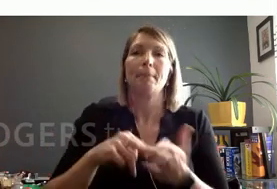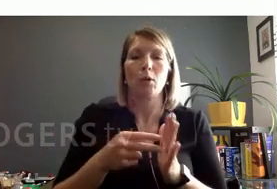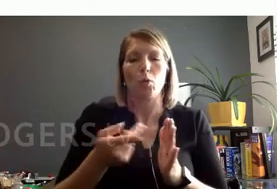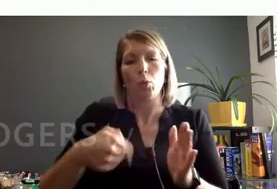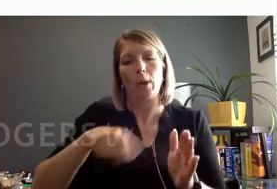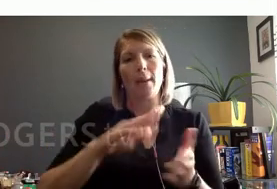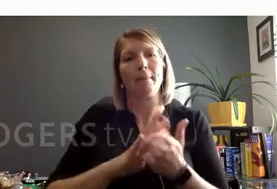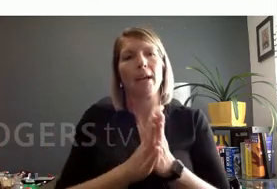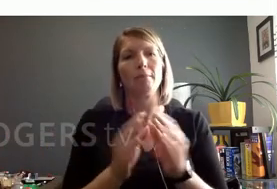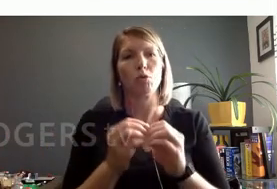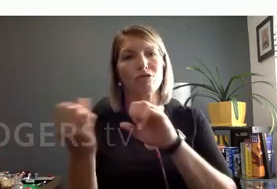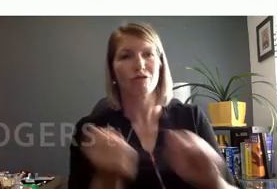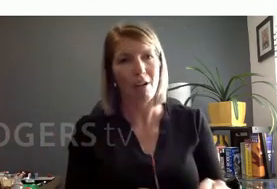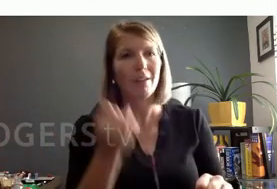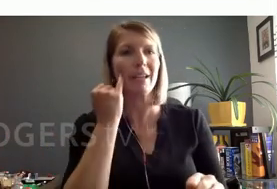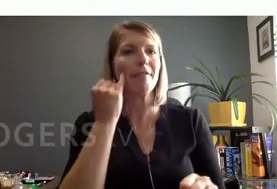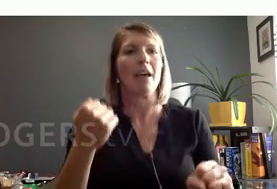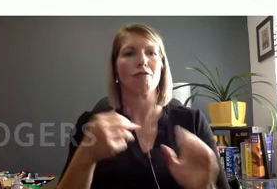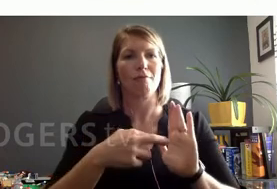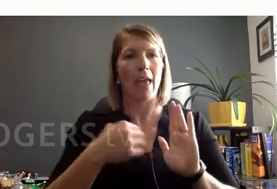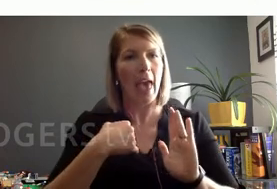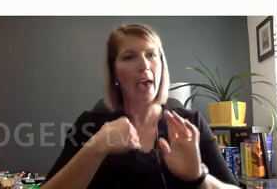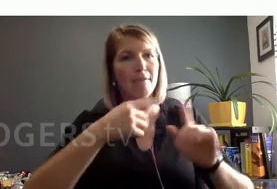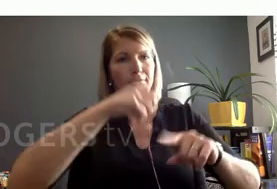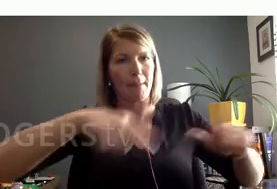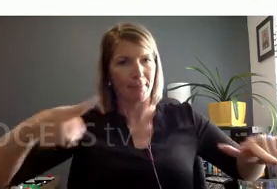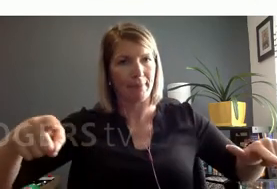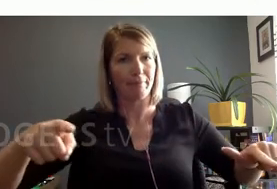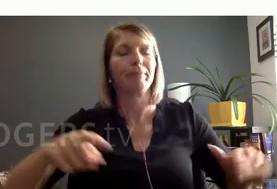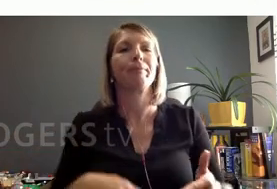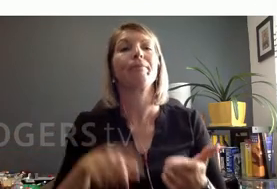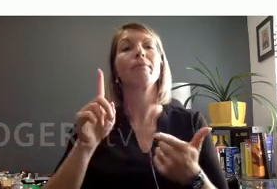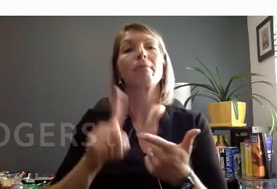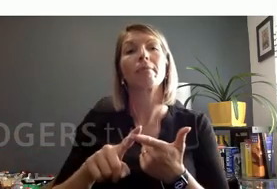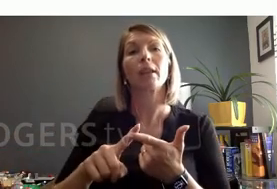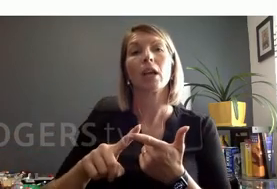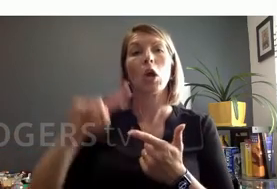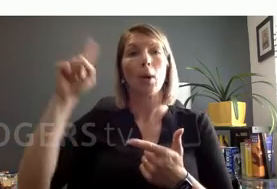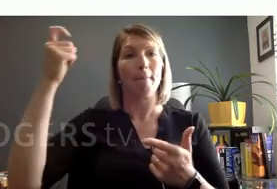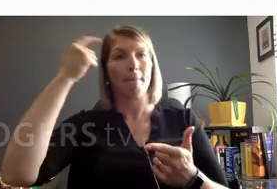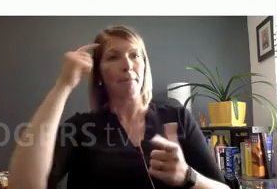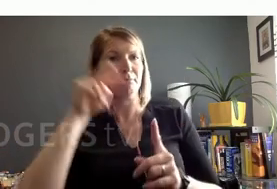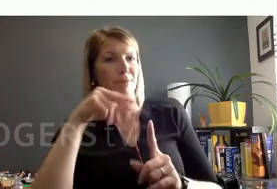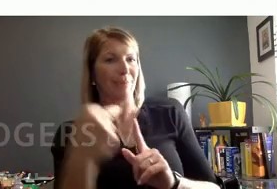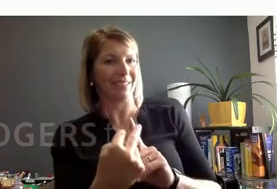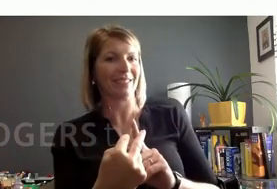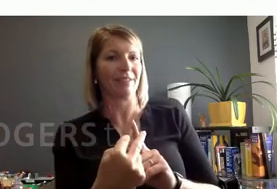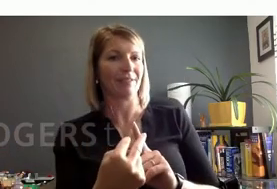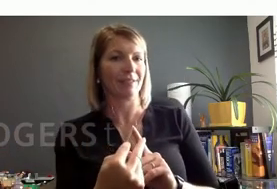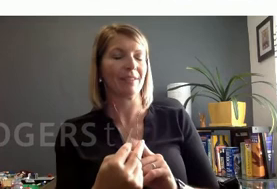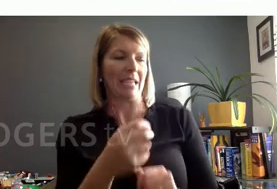province stronger as well. From an employee perspective, we also have a lot of established routines